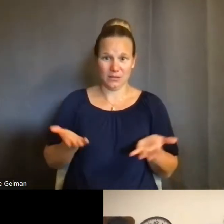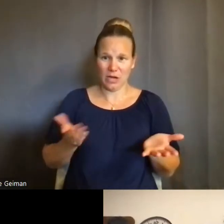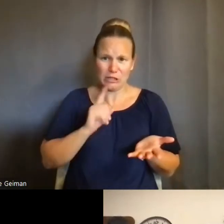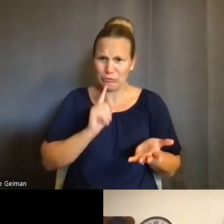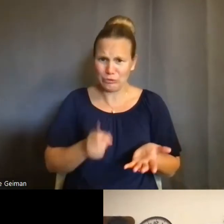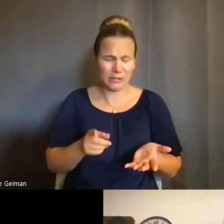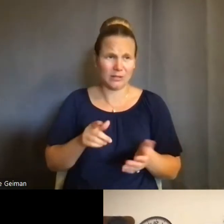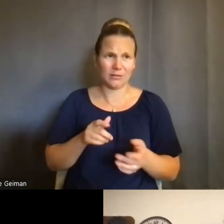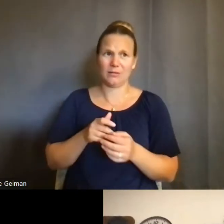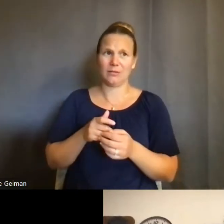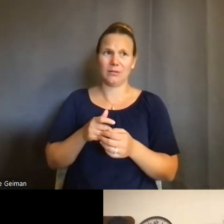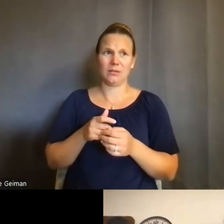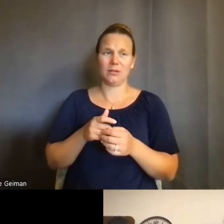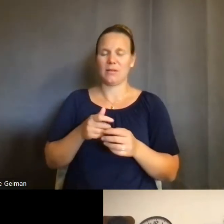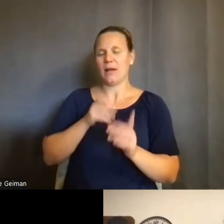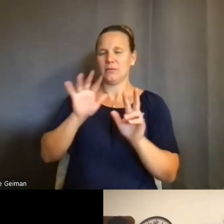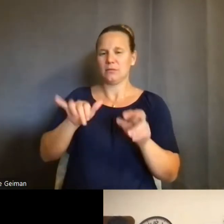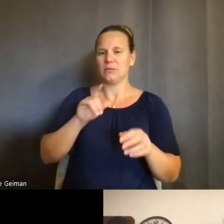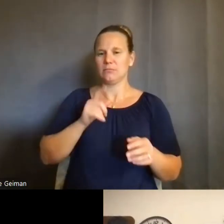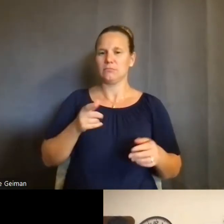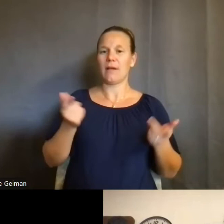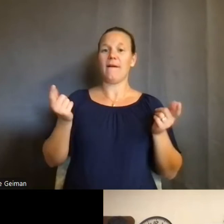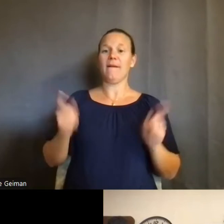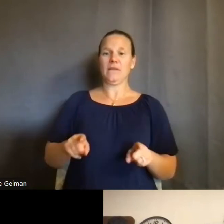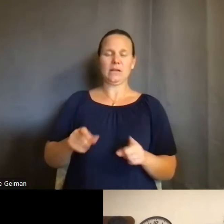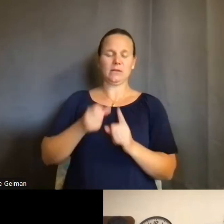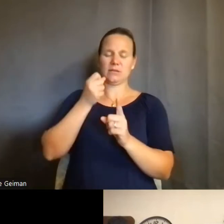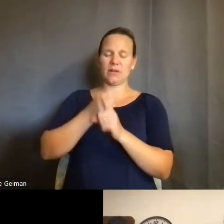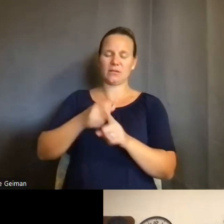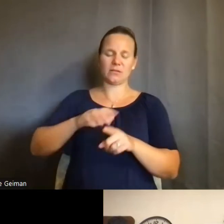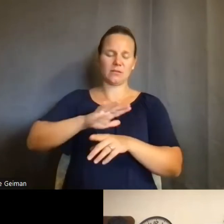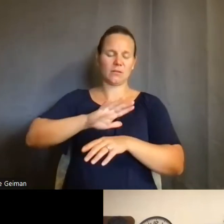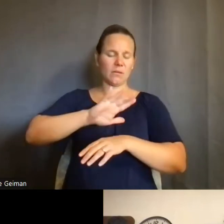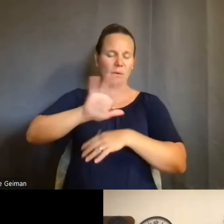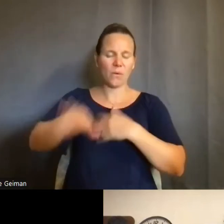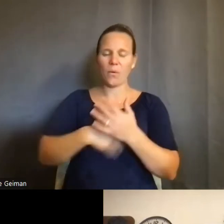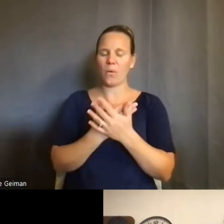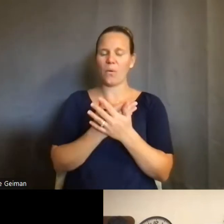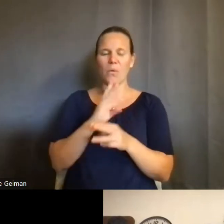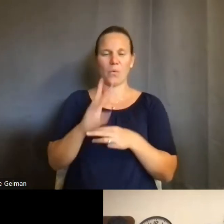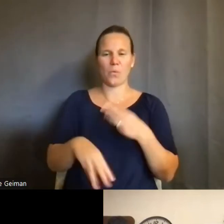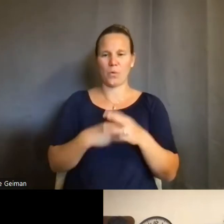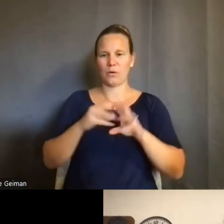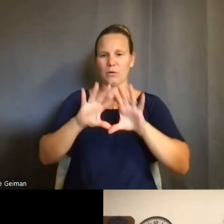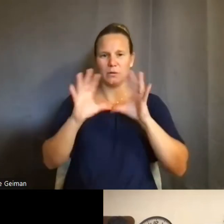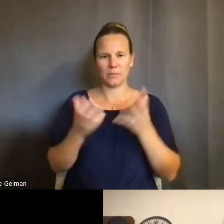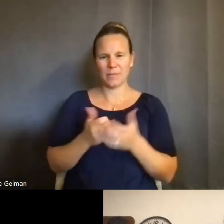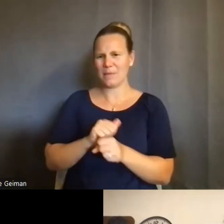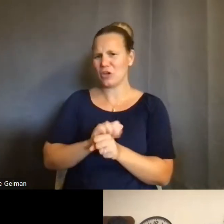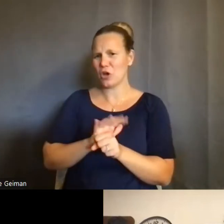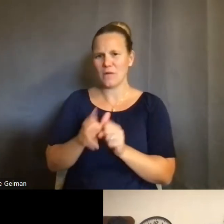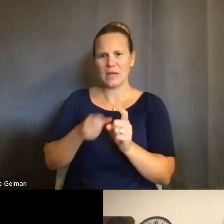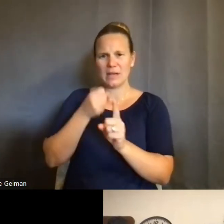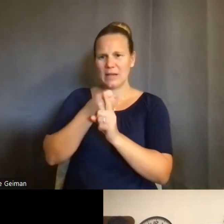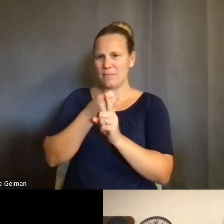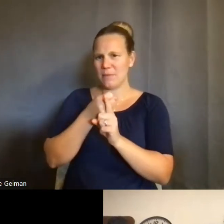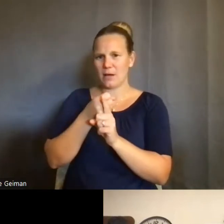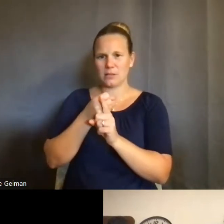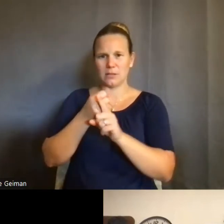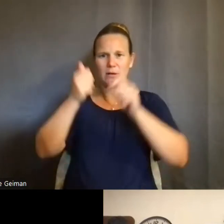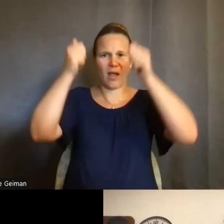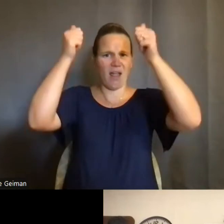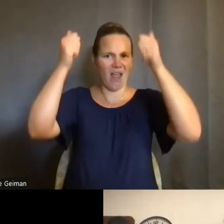really, from a grand scheme of things. COVID has impacted every level of infrastructure, from top to